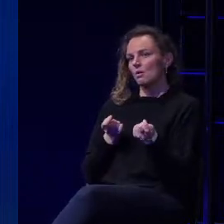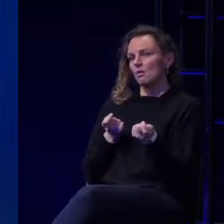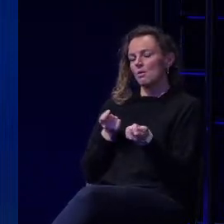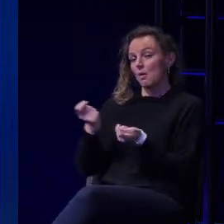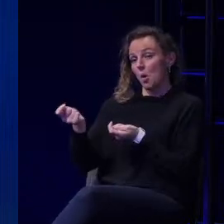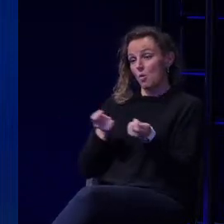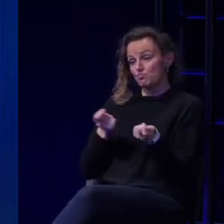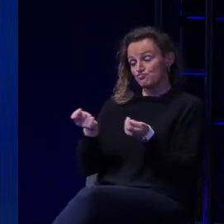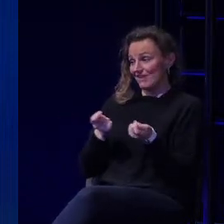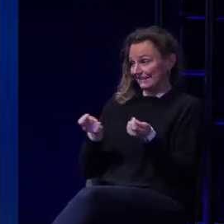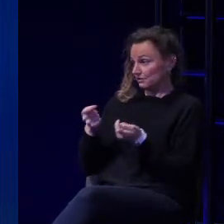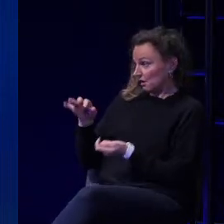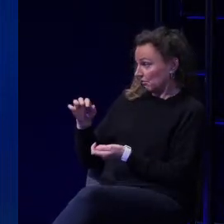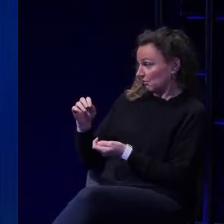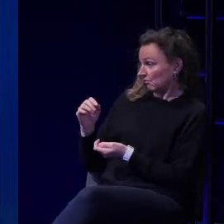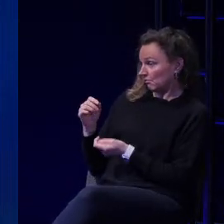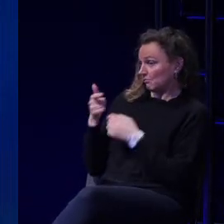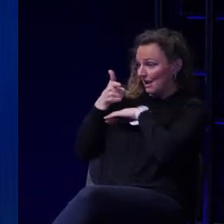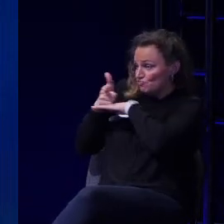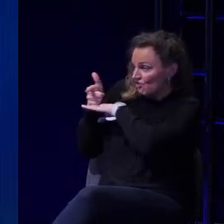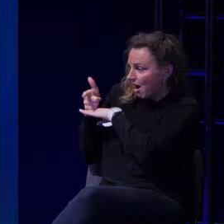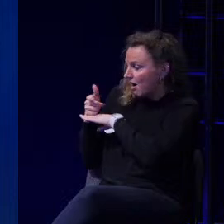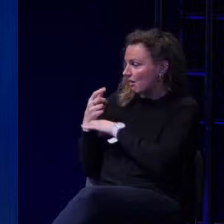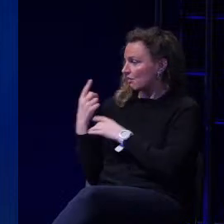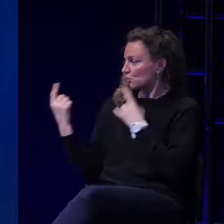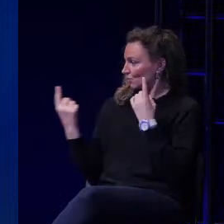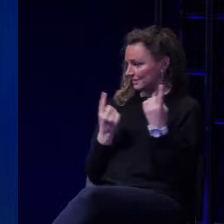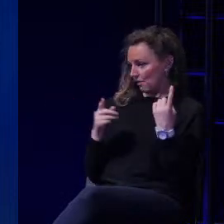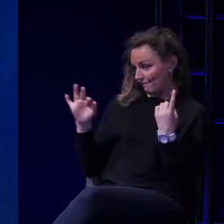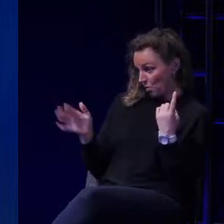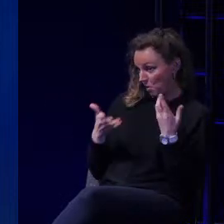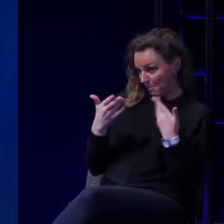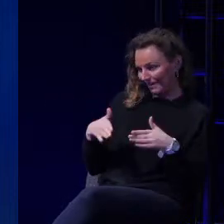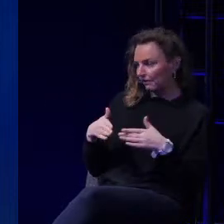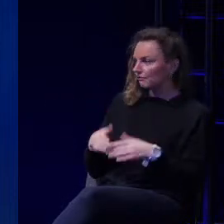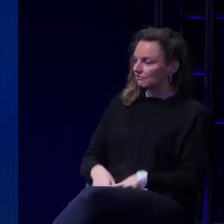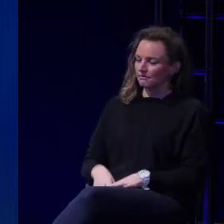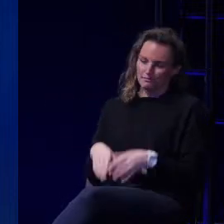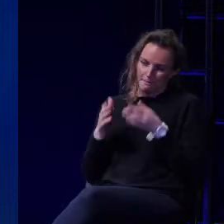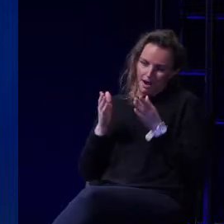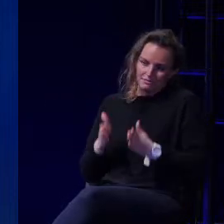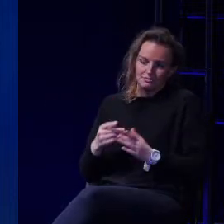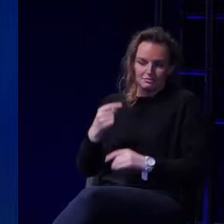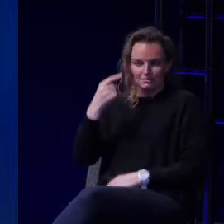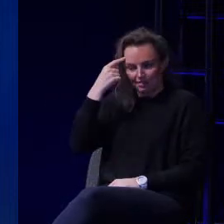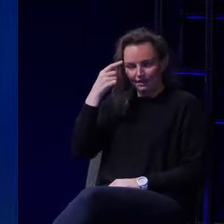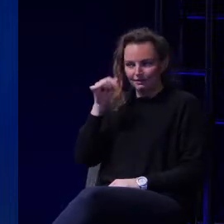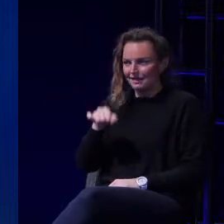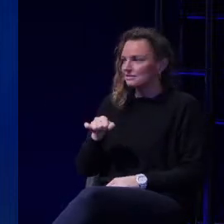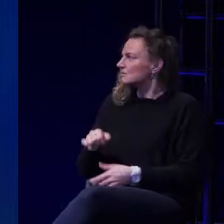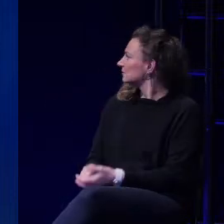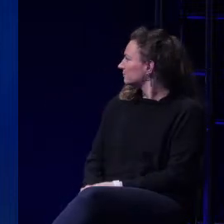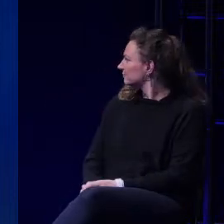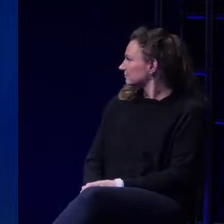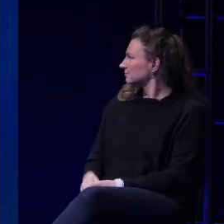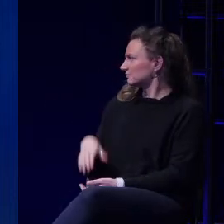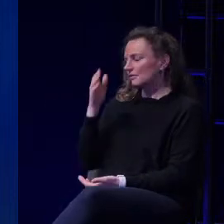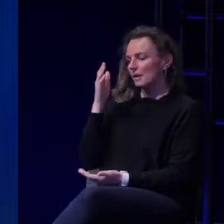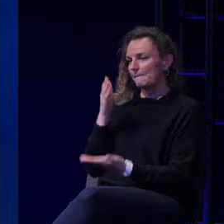Did you all operate? Yeah. No, Barry does. does. I think it is. Yeah. You do. Yeah. And what do you guys? Yeah. Absolutely.